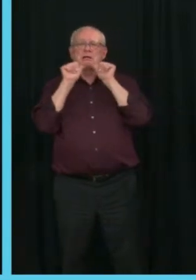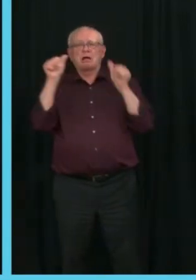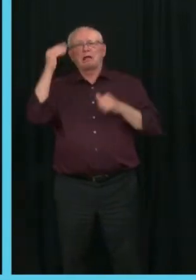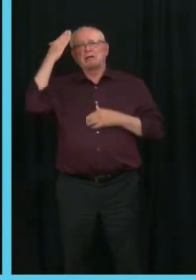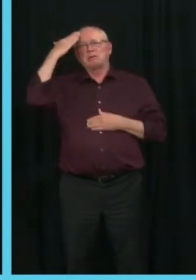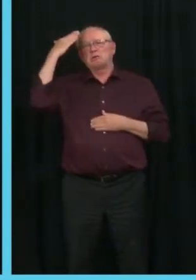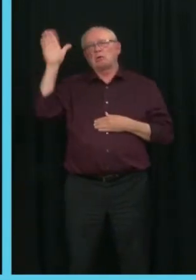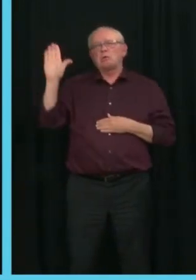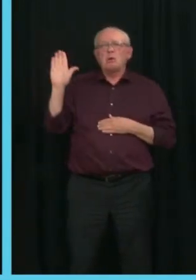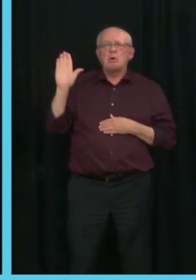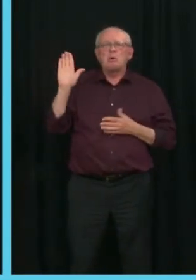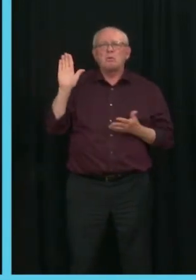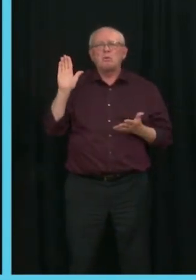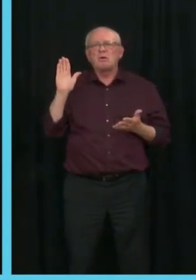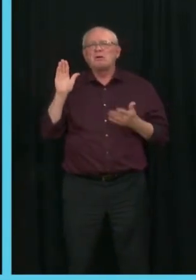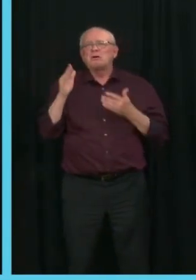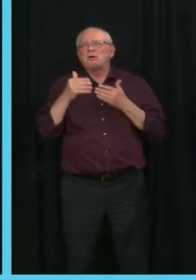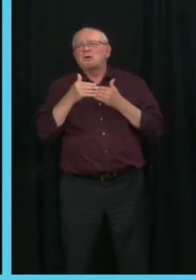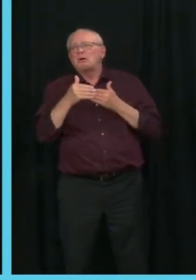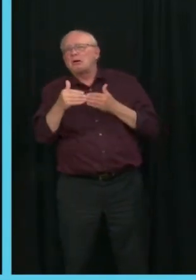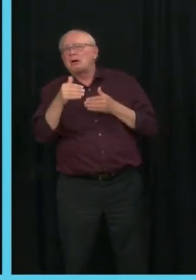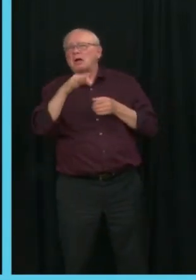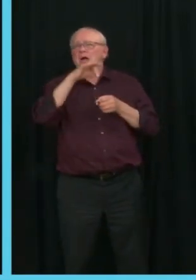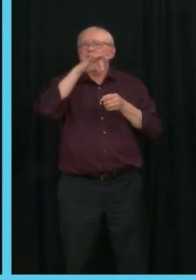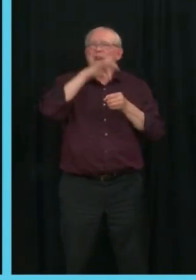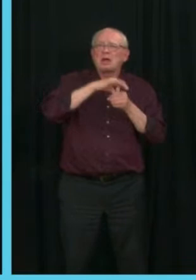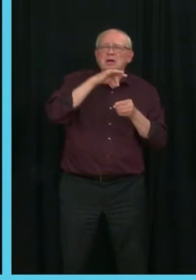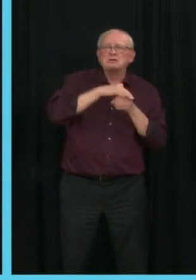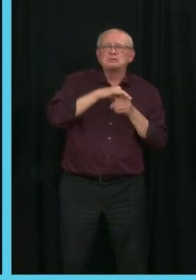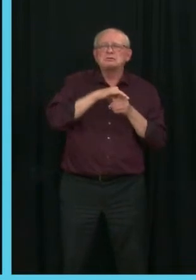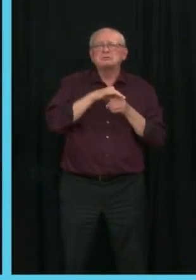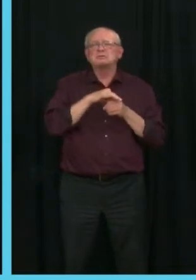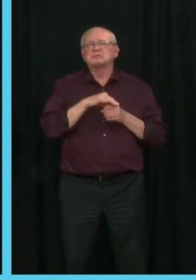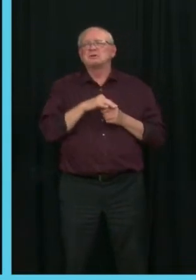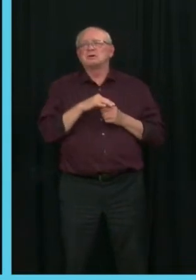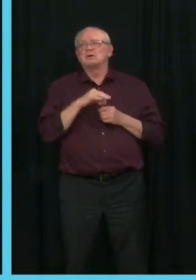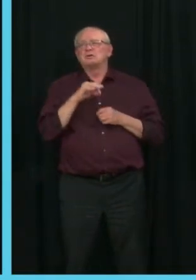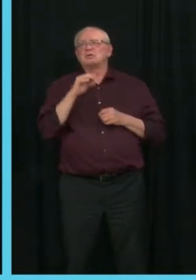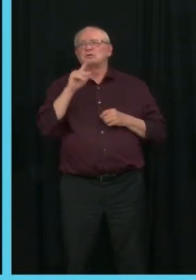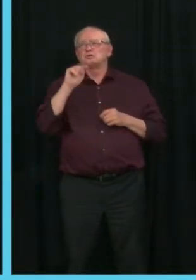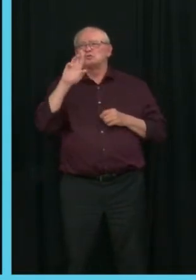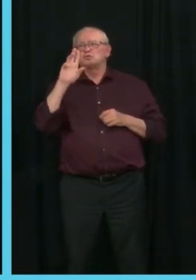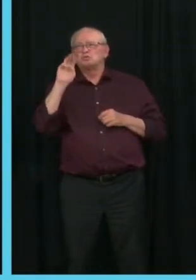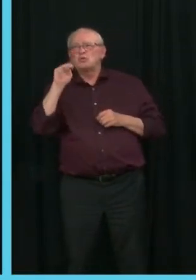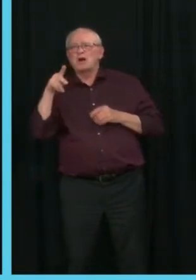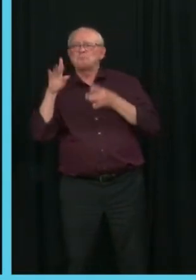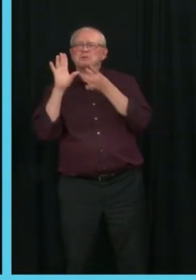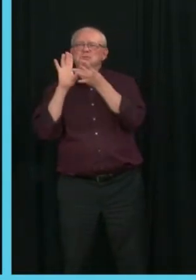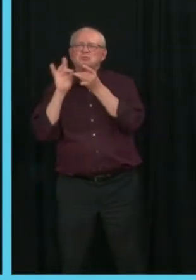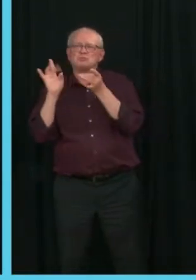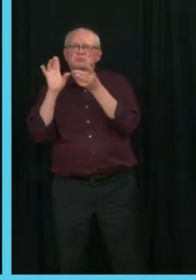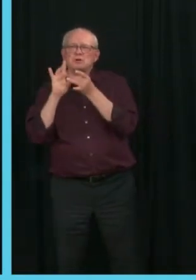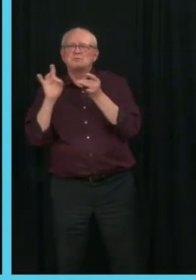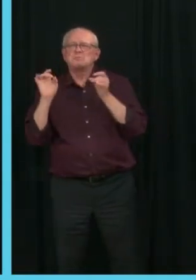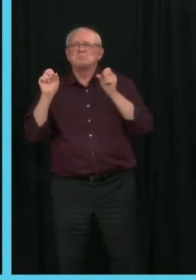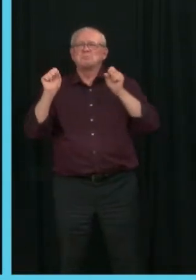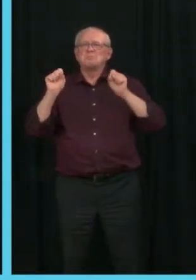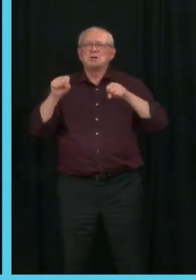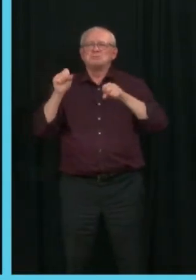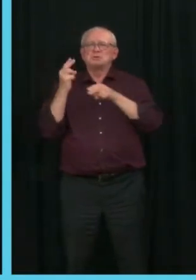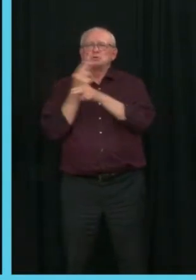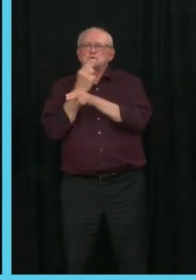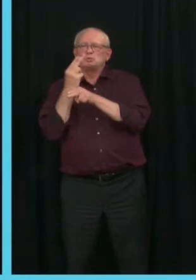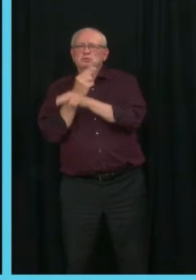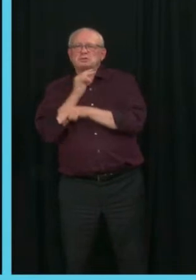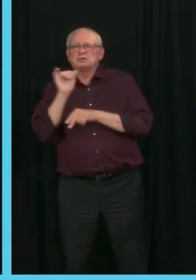election, with the fact that the Trump executive order talked about the ability to essentially pull the order at any time for any reason at all.